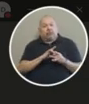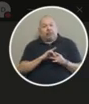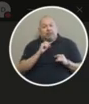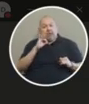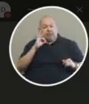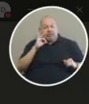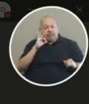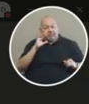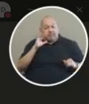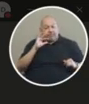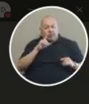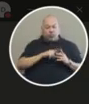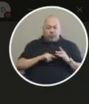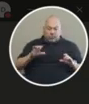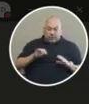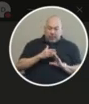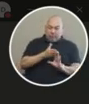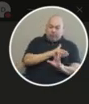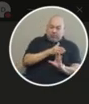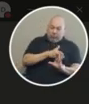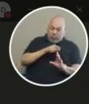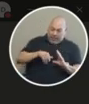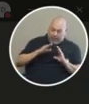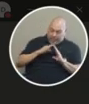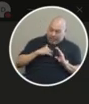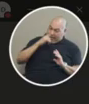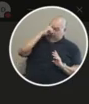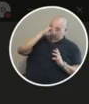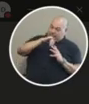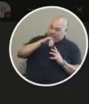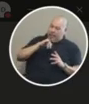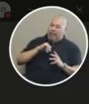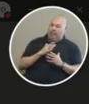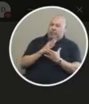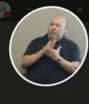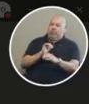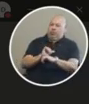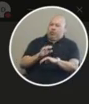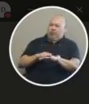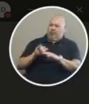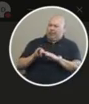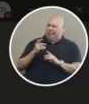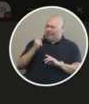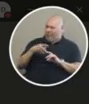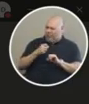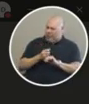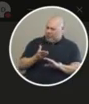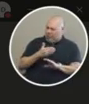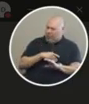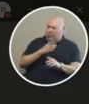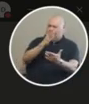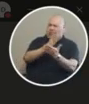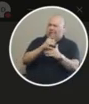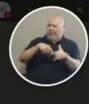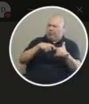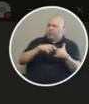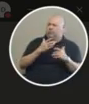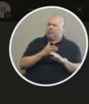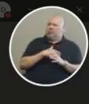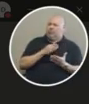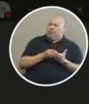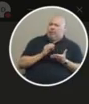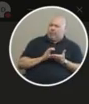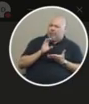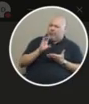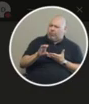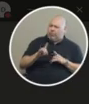of what was done in the past in downtown, I think that they stopped work on that several years ago. There was an investment. It